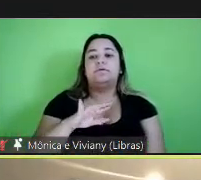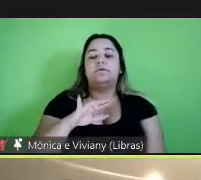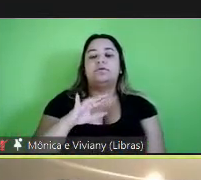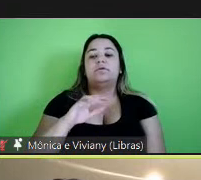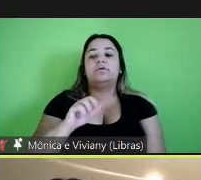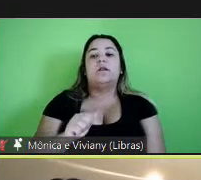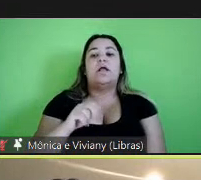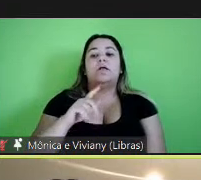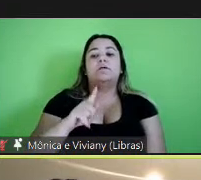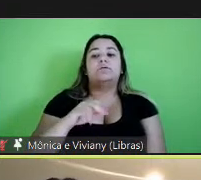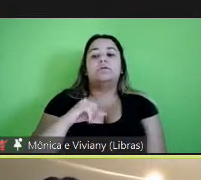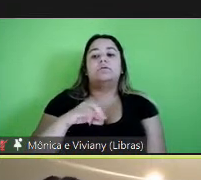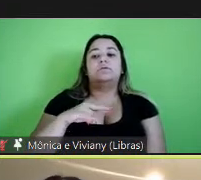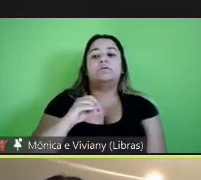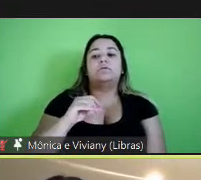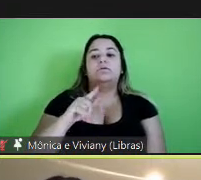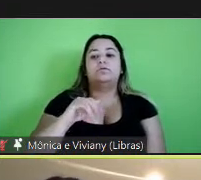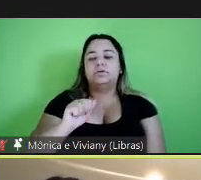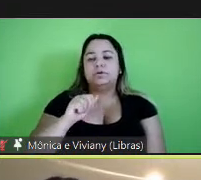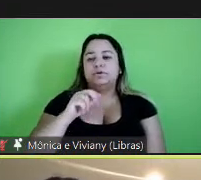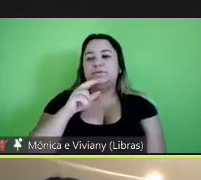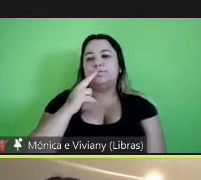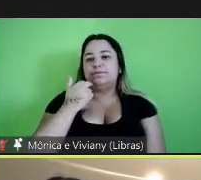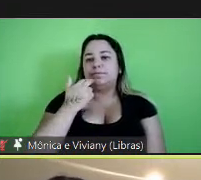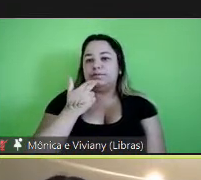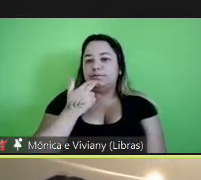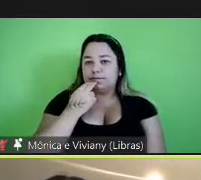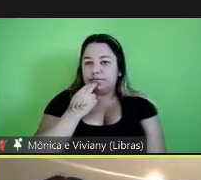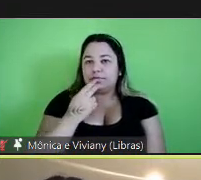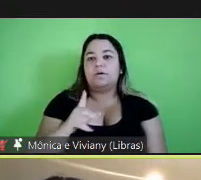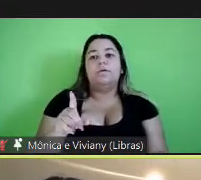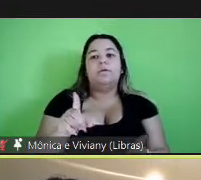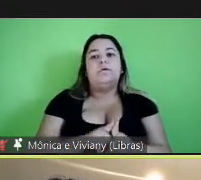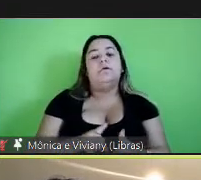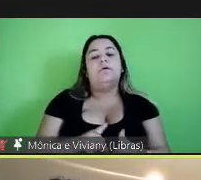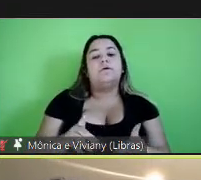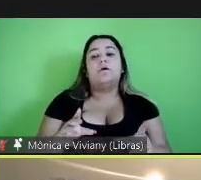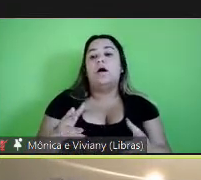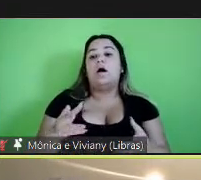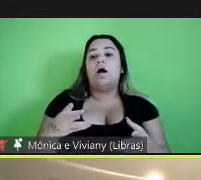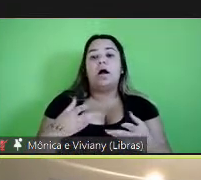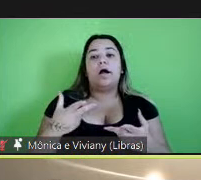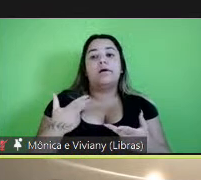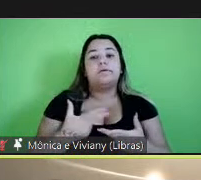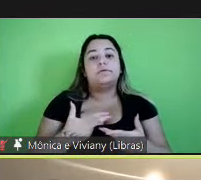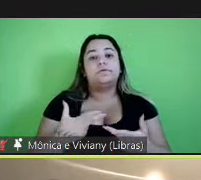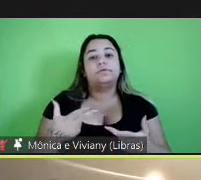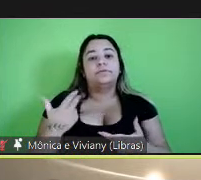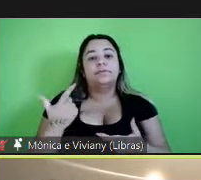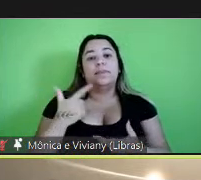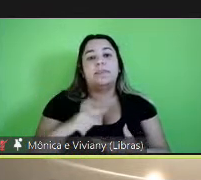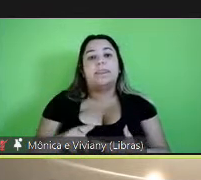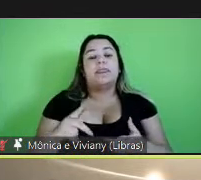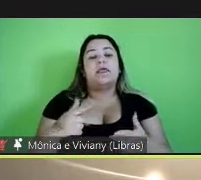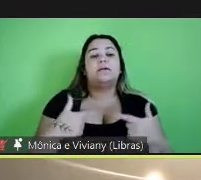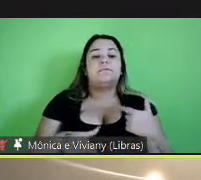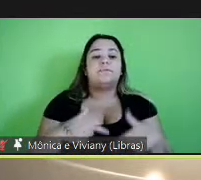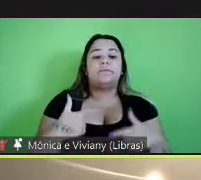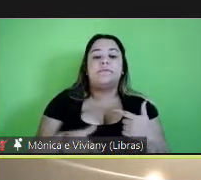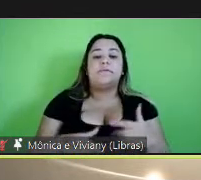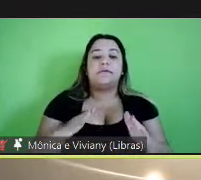dietitians, and then a whole host of other partners in terms of school meals, libraries, planning, transport,